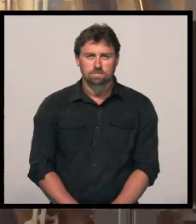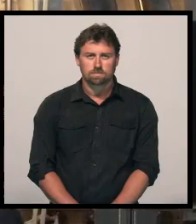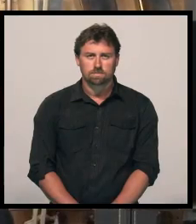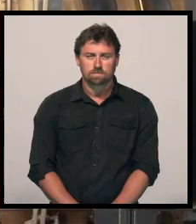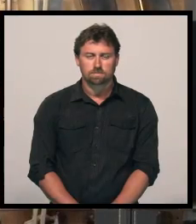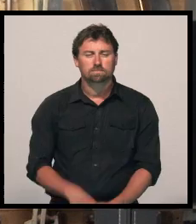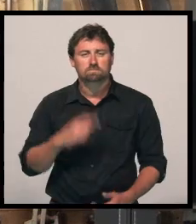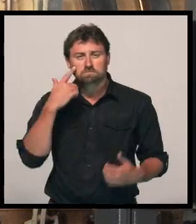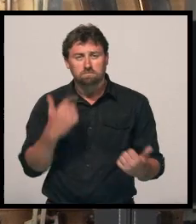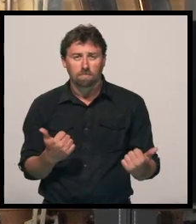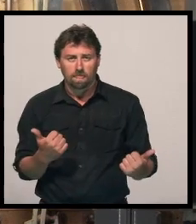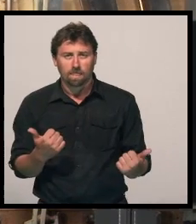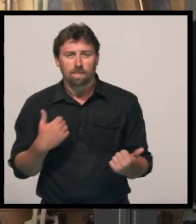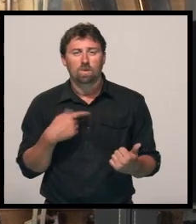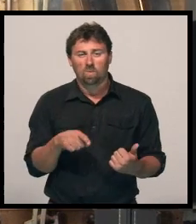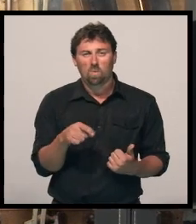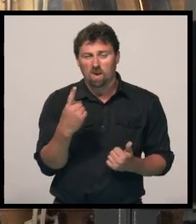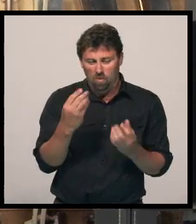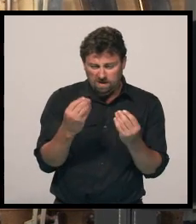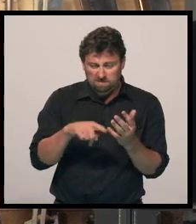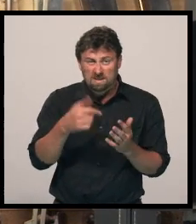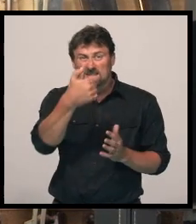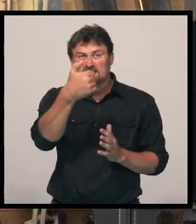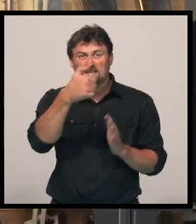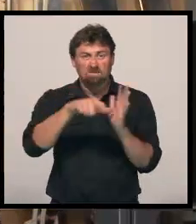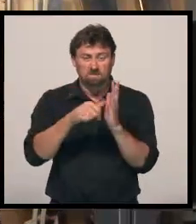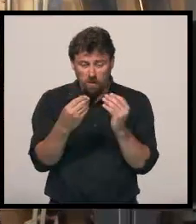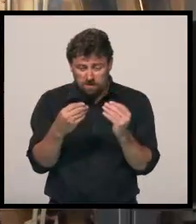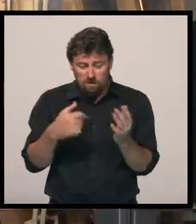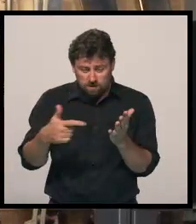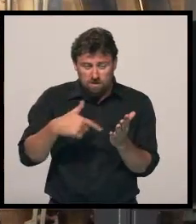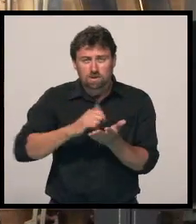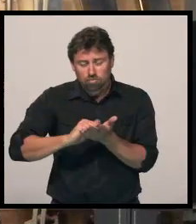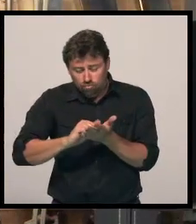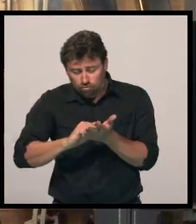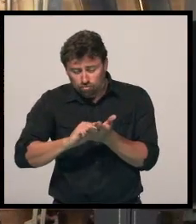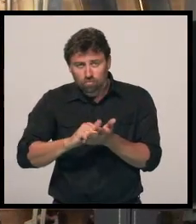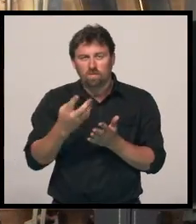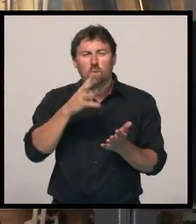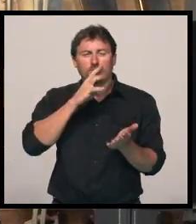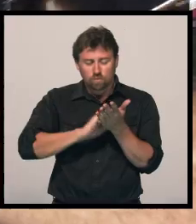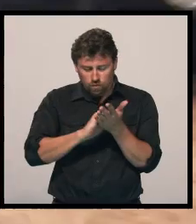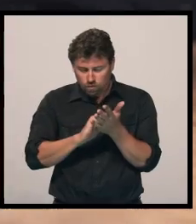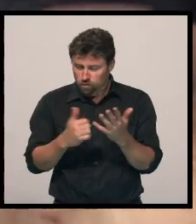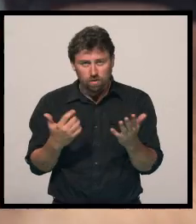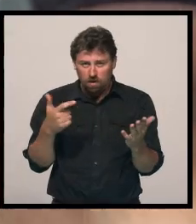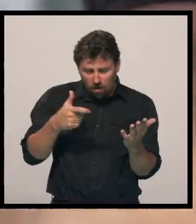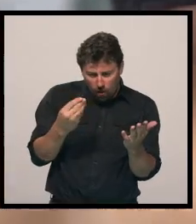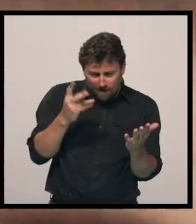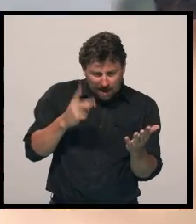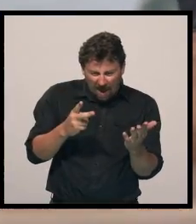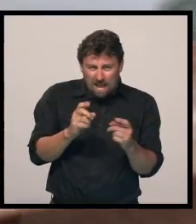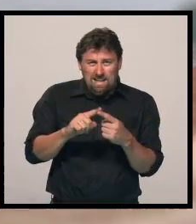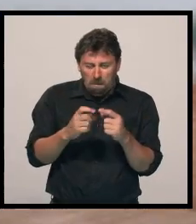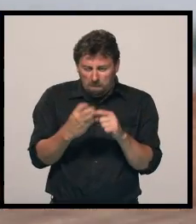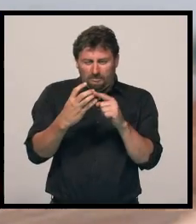All right, well I've wet this panel about 6 times now and I've just finished it with some 400, and if I